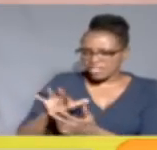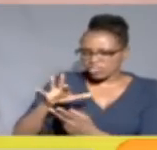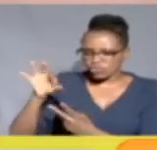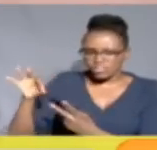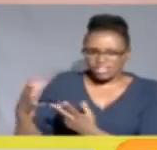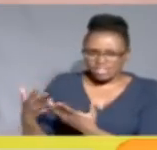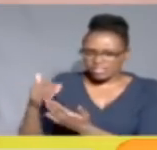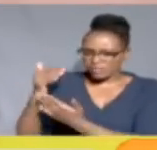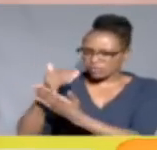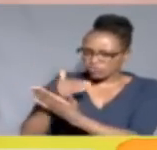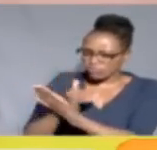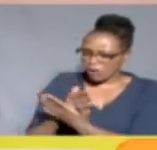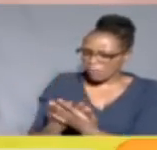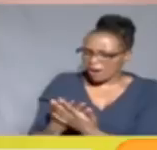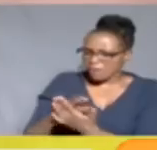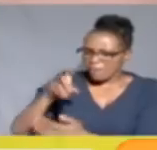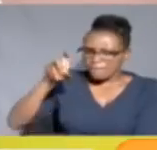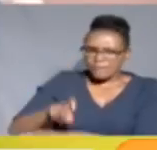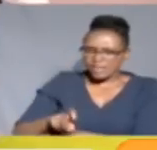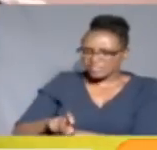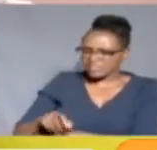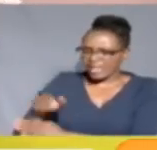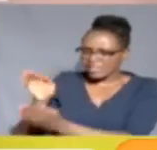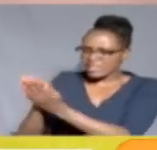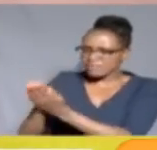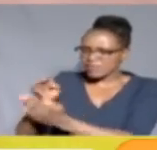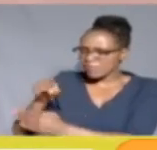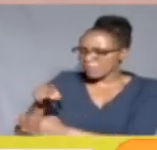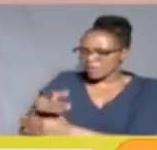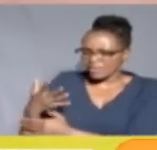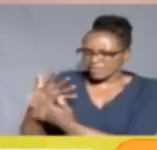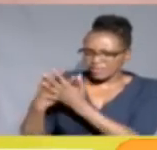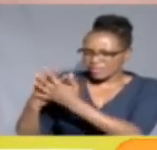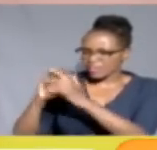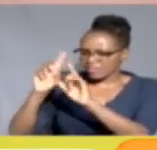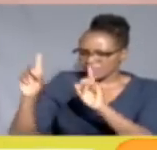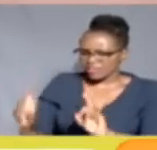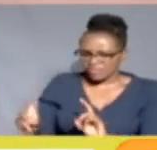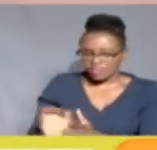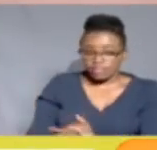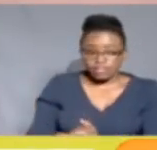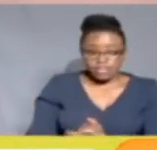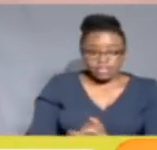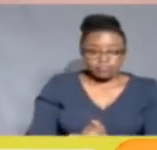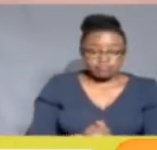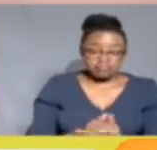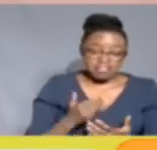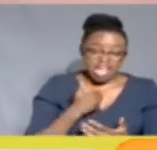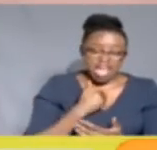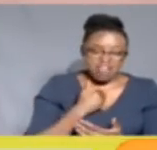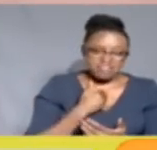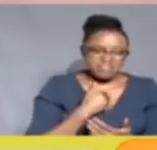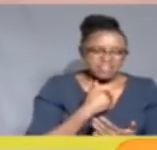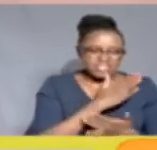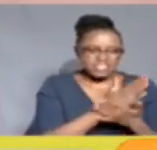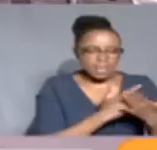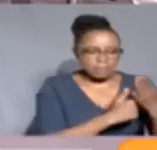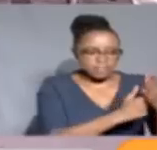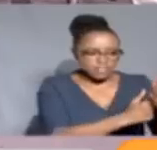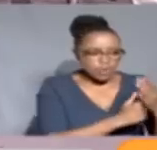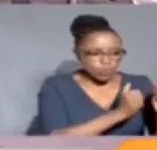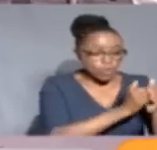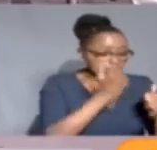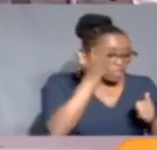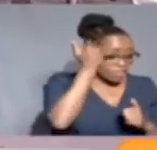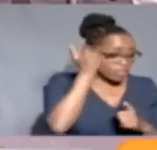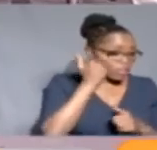alternative programs so you don't have to host them behind bars, for instance? Okay. We have had some discussions with the